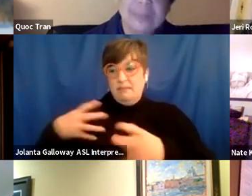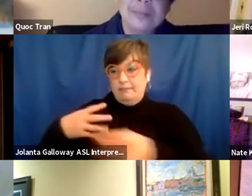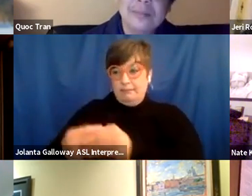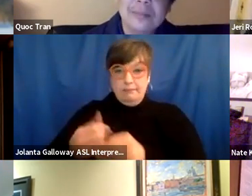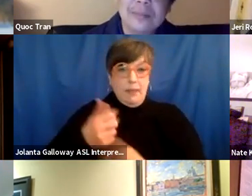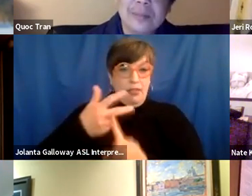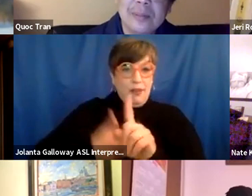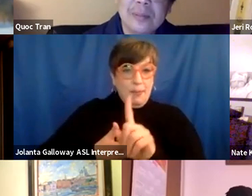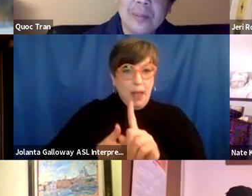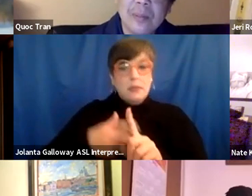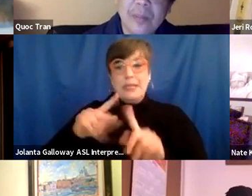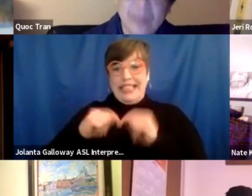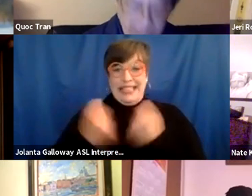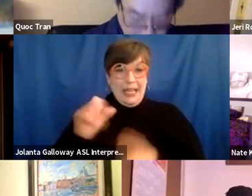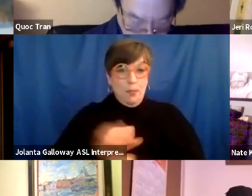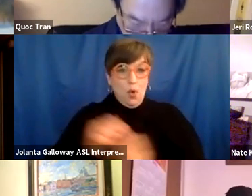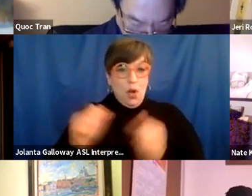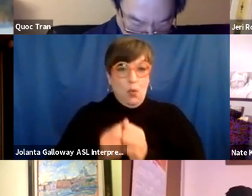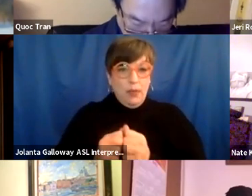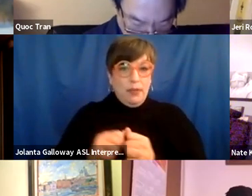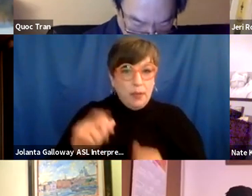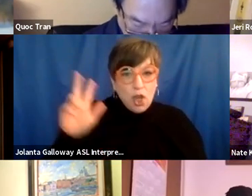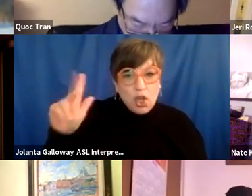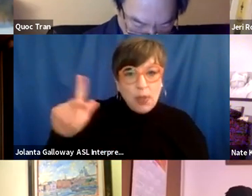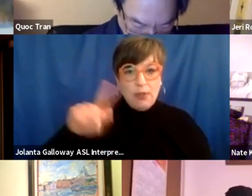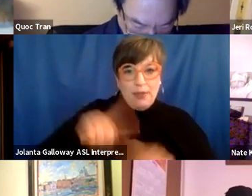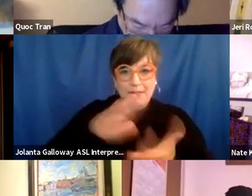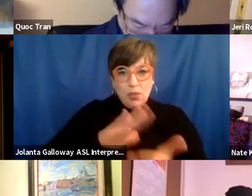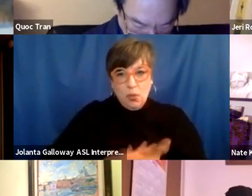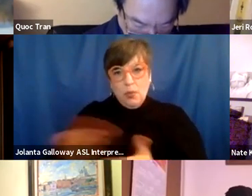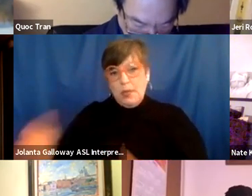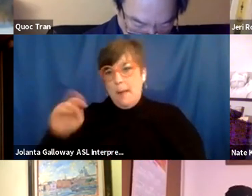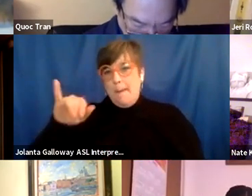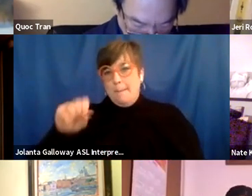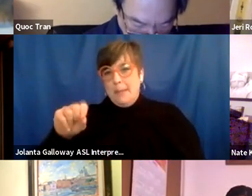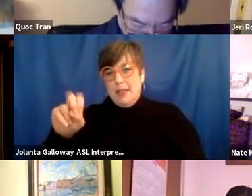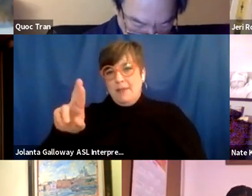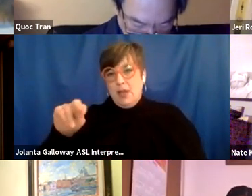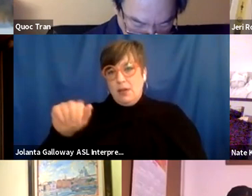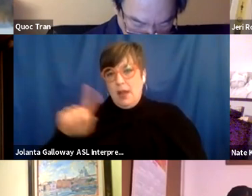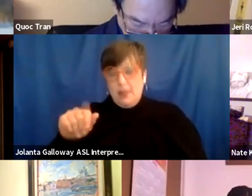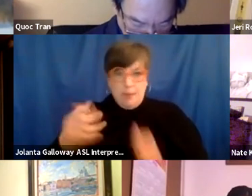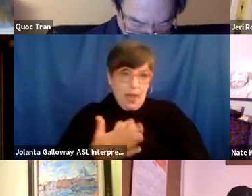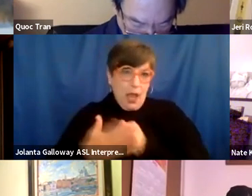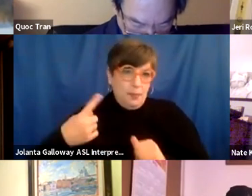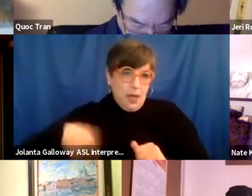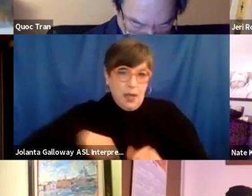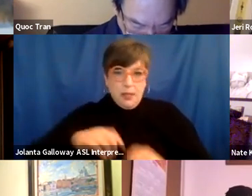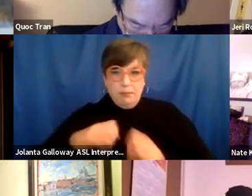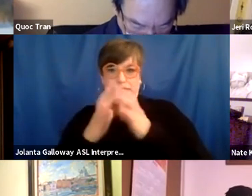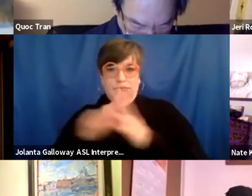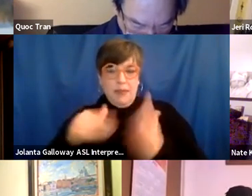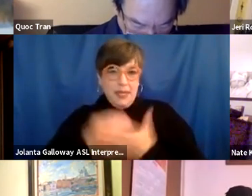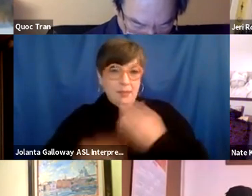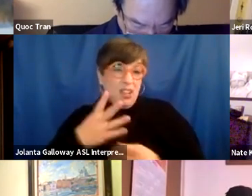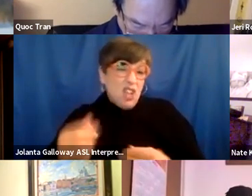123 schools, and Ms. Vernazza is one of the many, many school leaders that I'm grateful for and who has helped shape this budget and ensured really